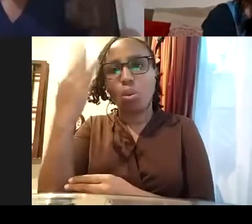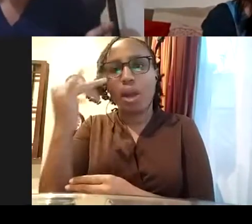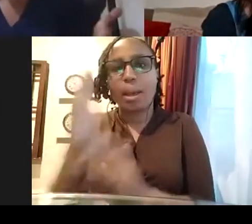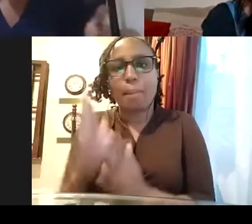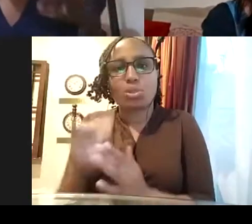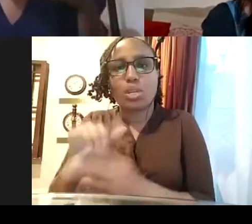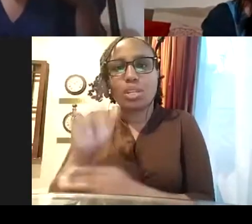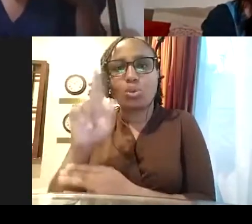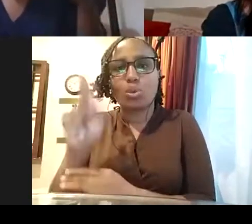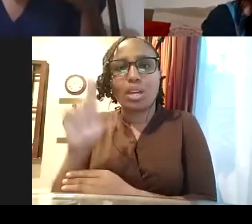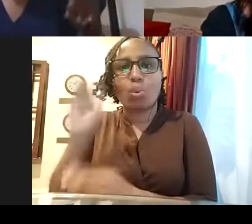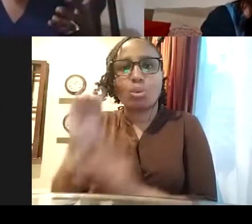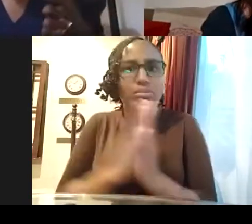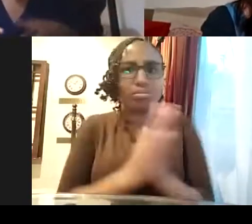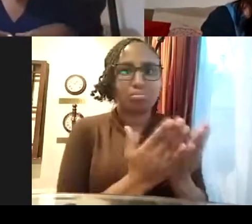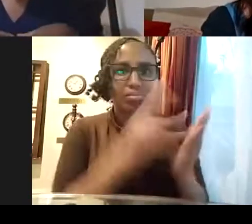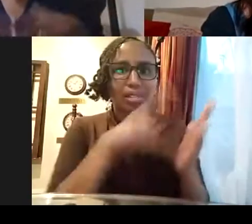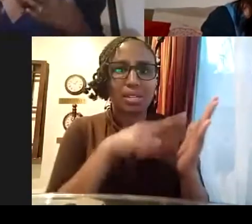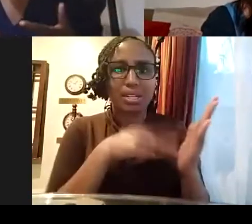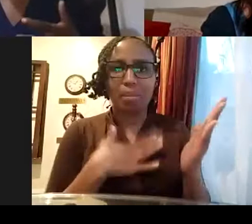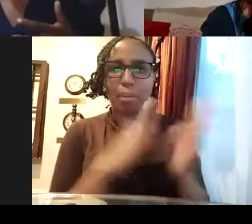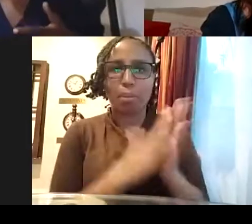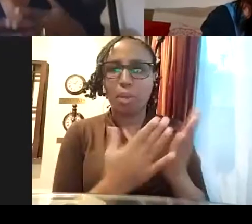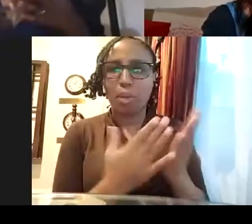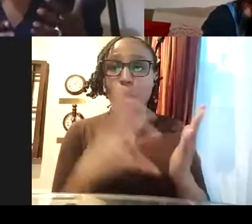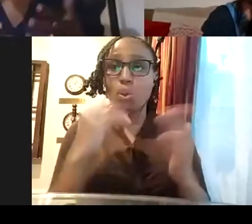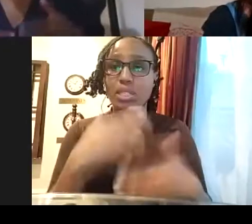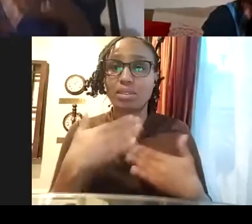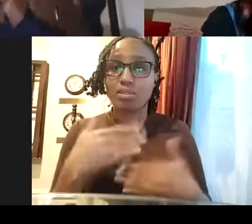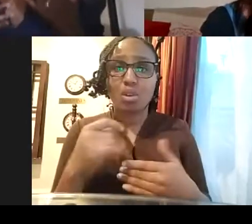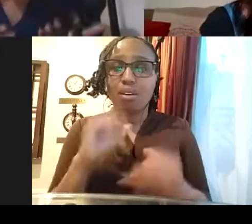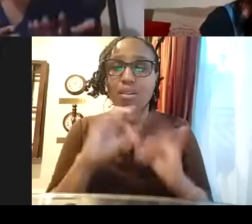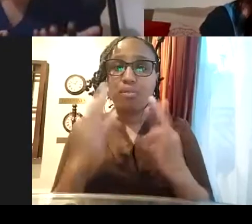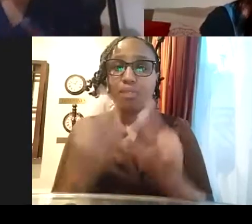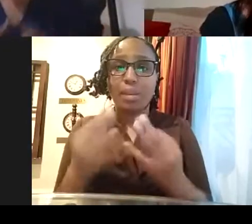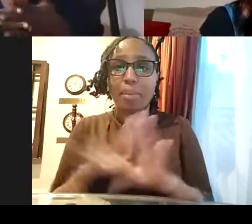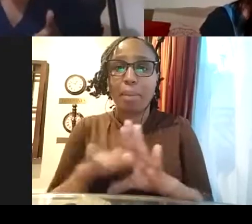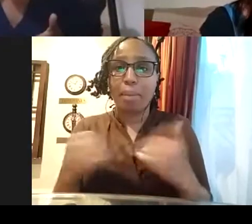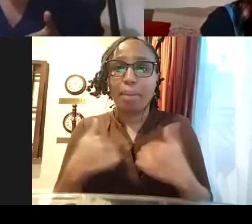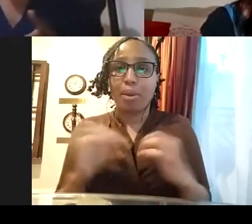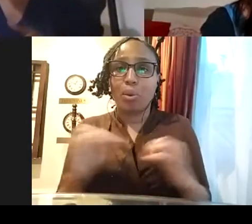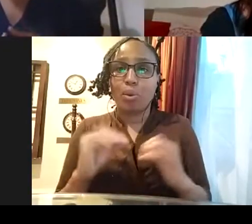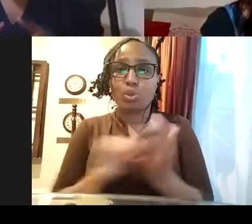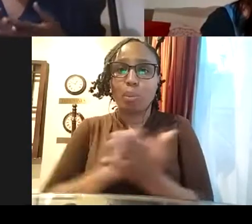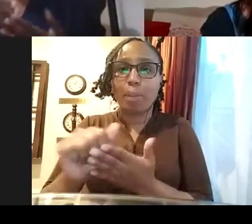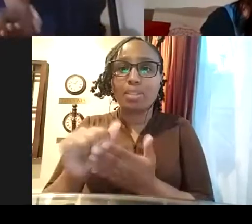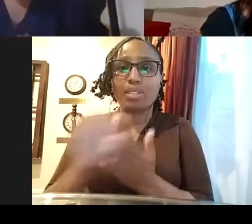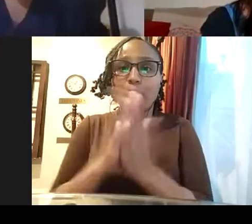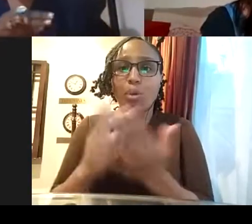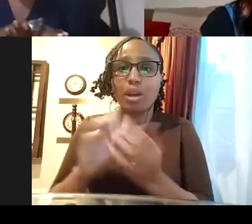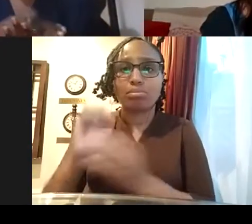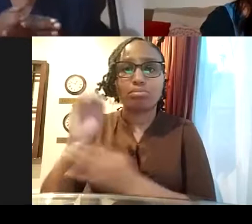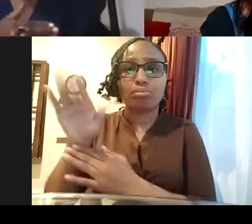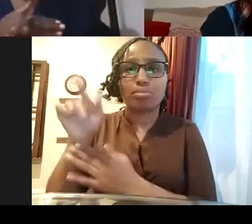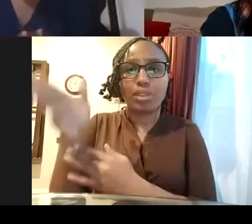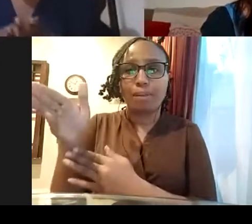really grateful that someone that wasn't my family member had chosen to like publish this book and put it out there. So I was just at the